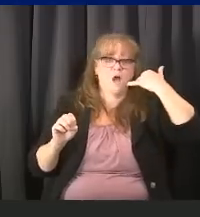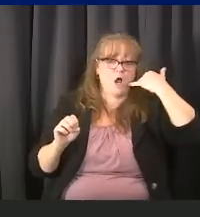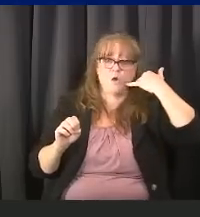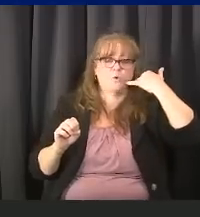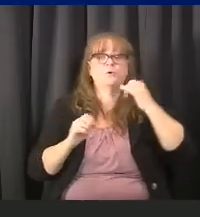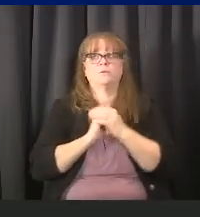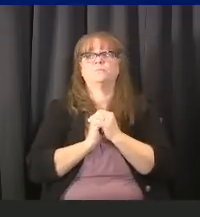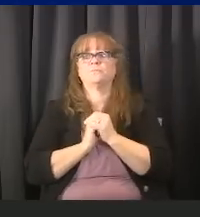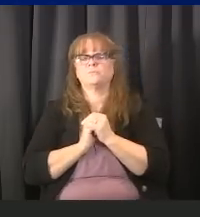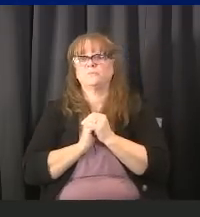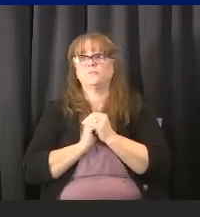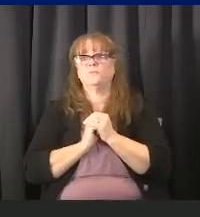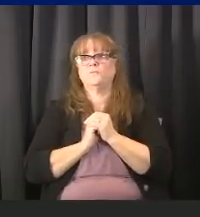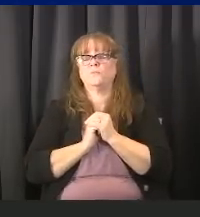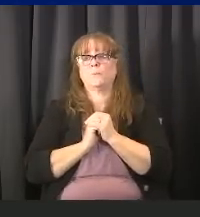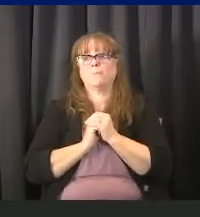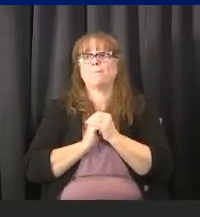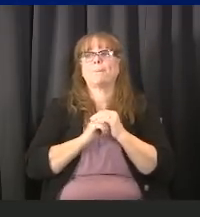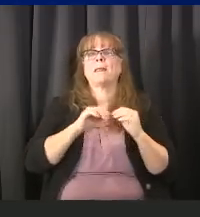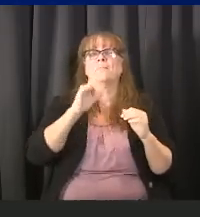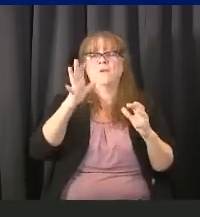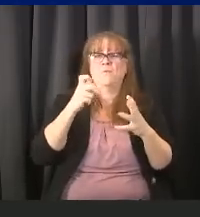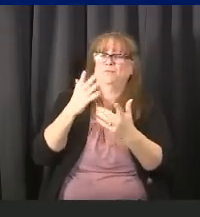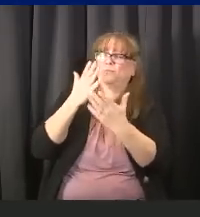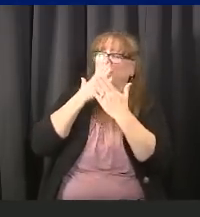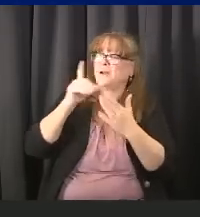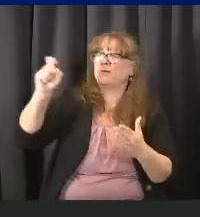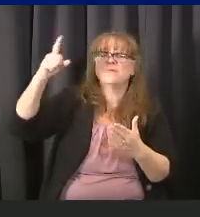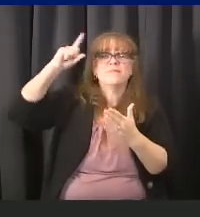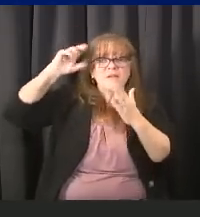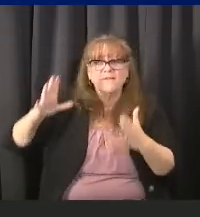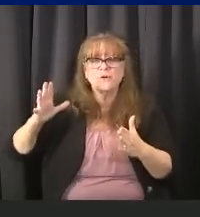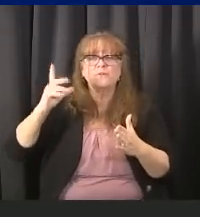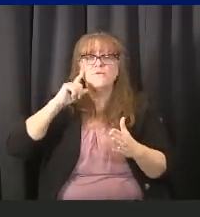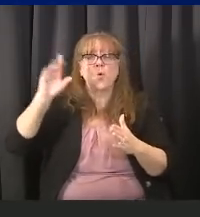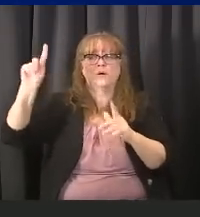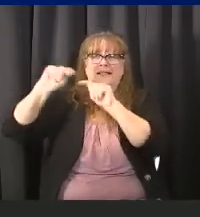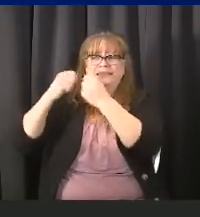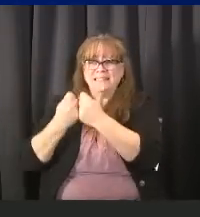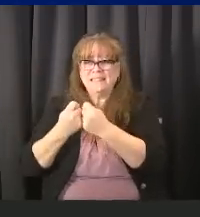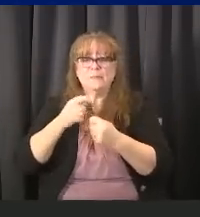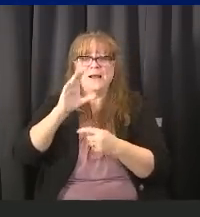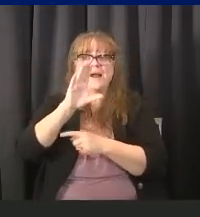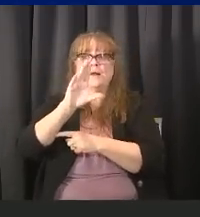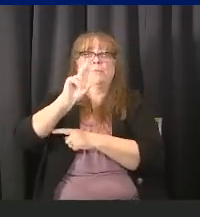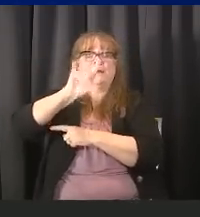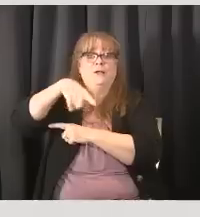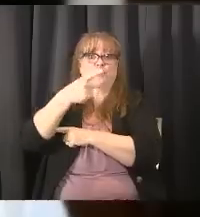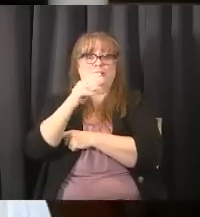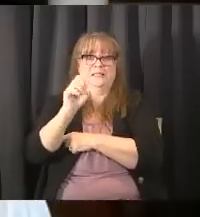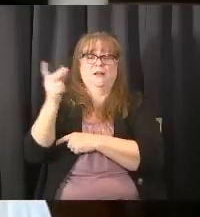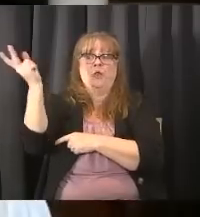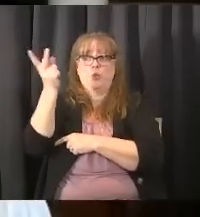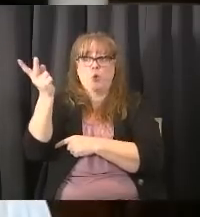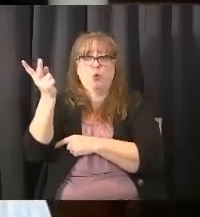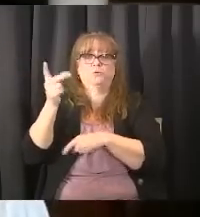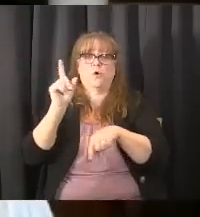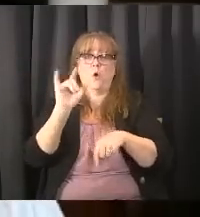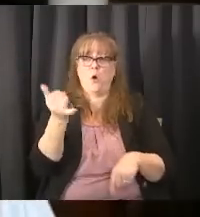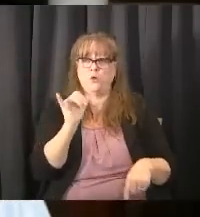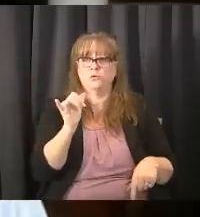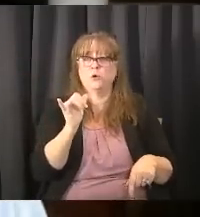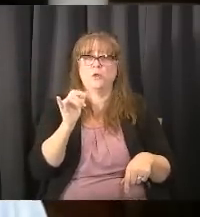governor's office, the Colorado Department of Public Health and Environment, all the healthcare workers, my colleagues at other community health centers in the